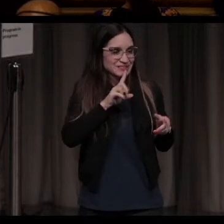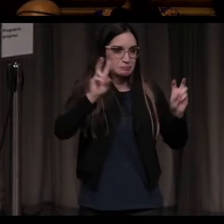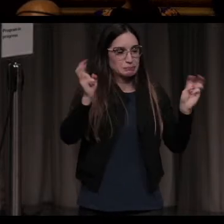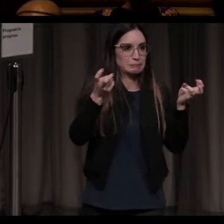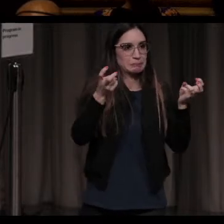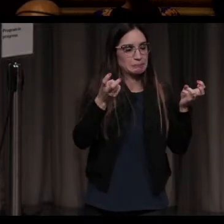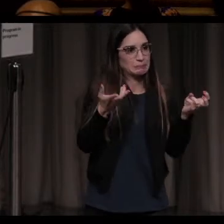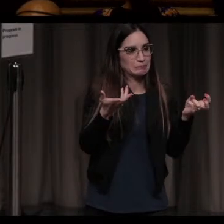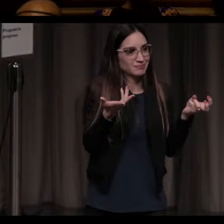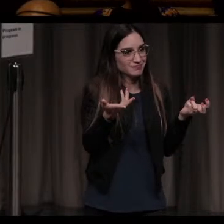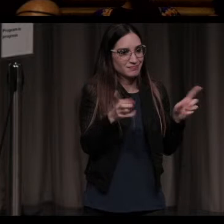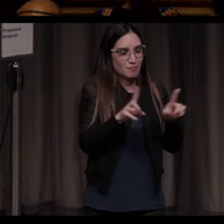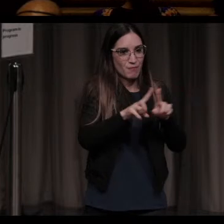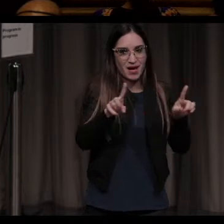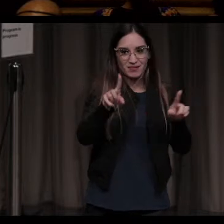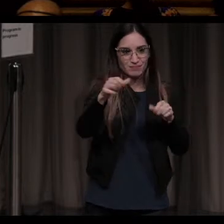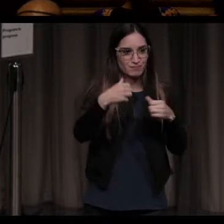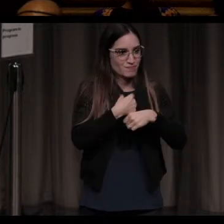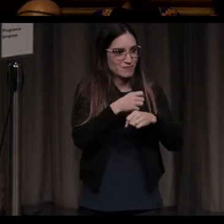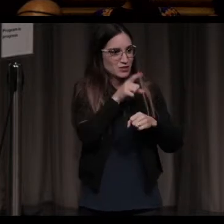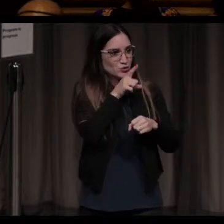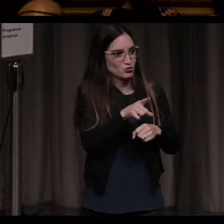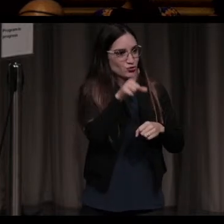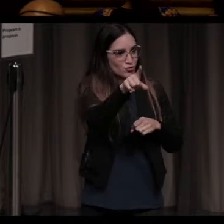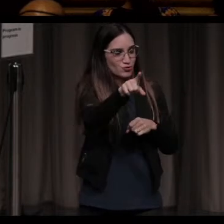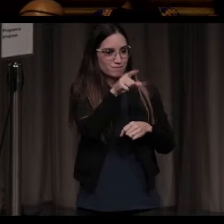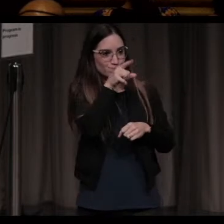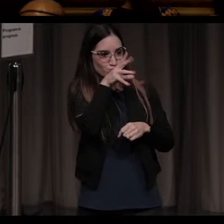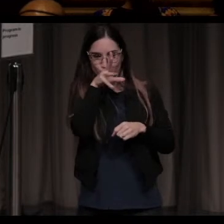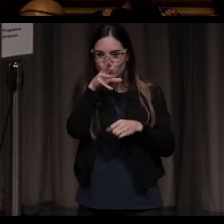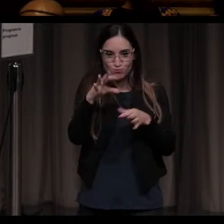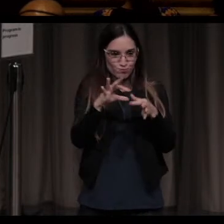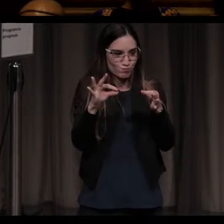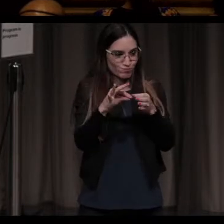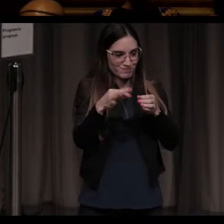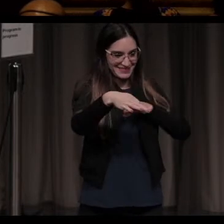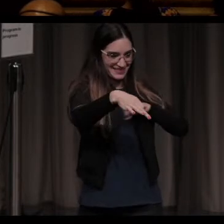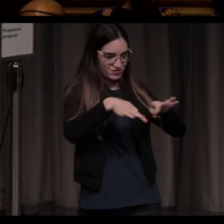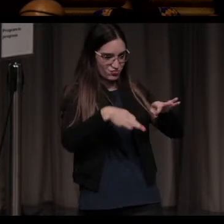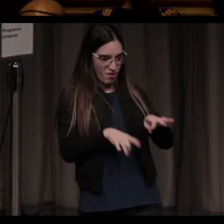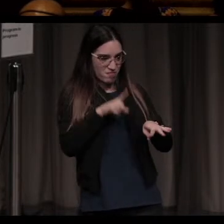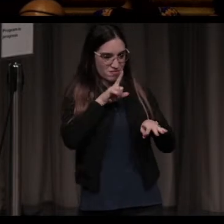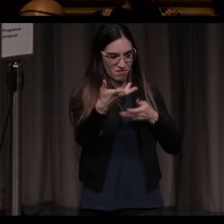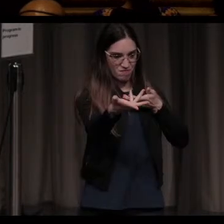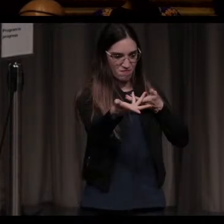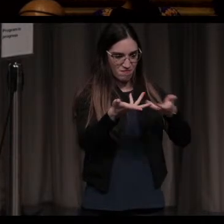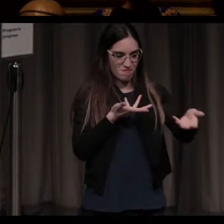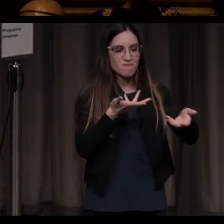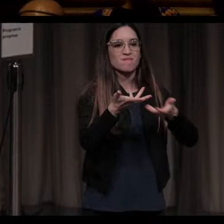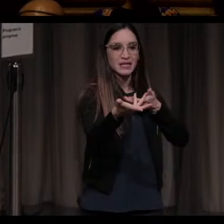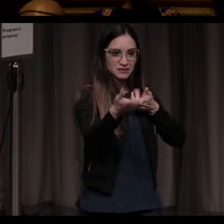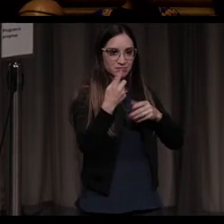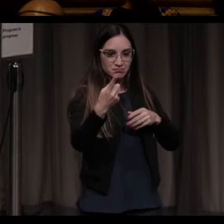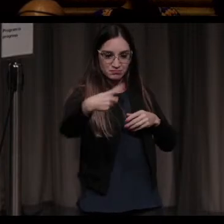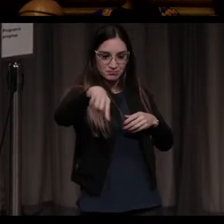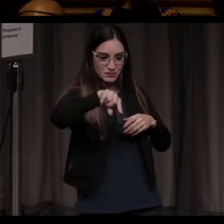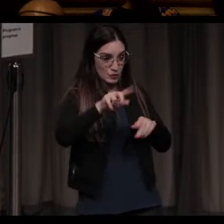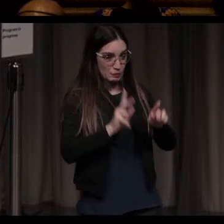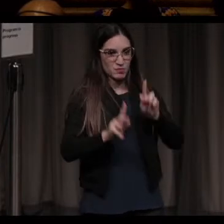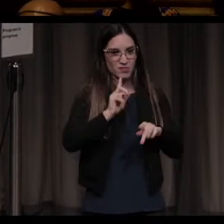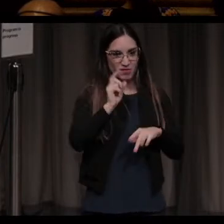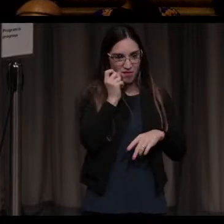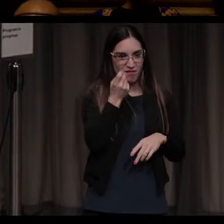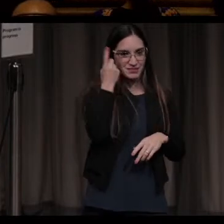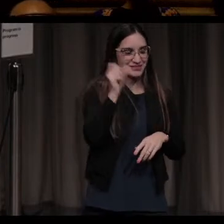making sure that the language that you're speaking is something that's accessible to these groups, and that it's not just a transaction or not just